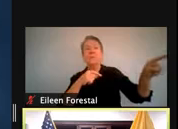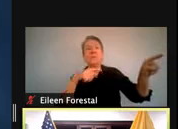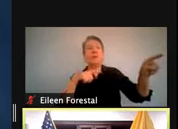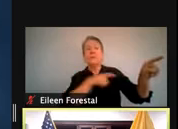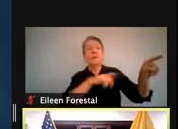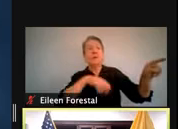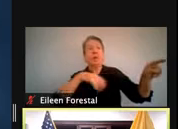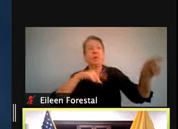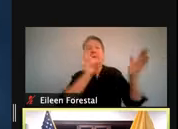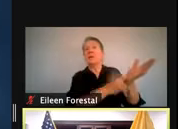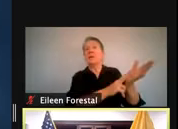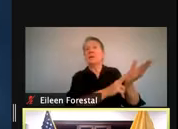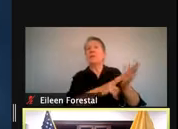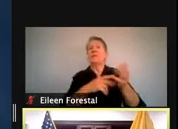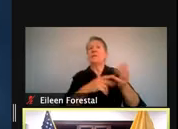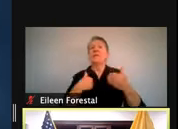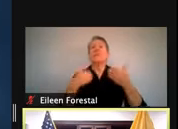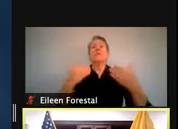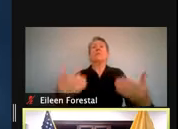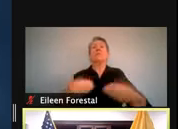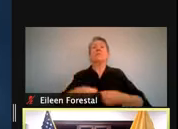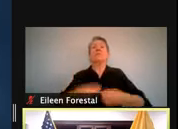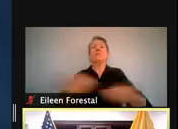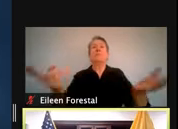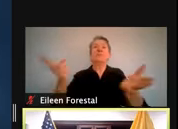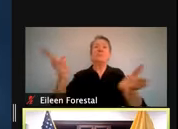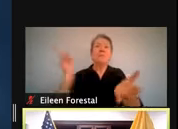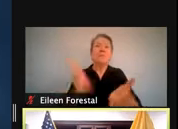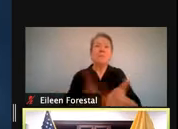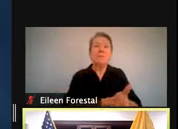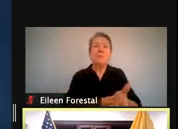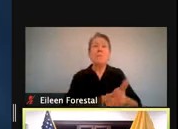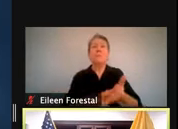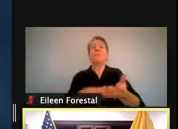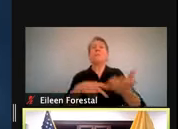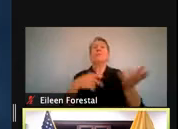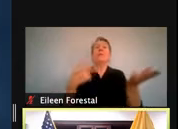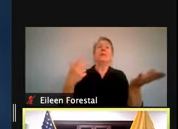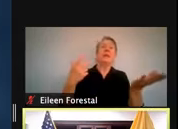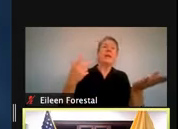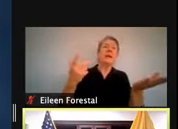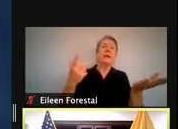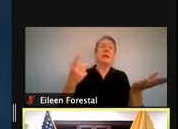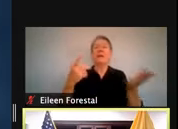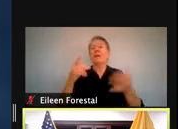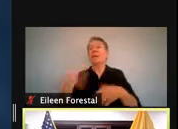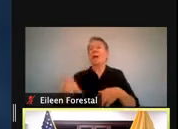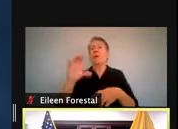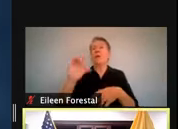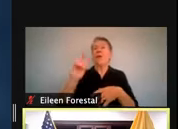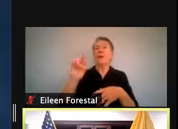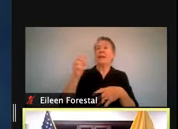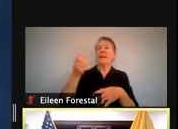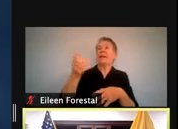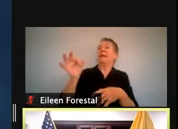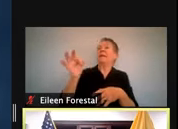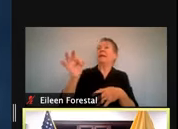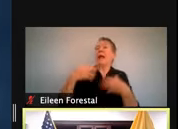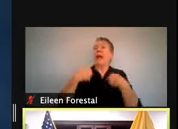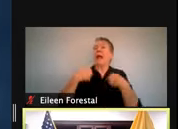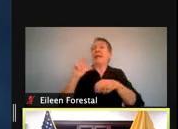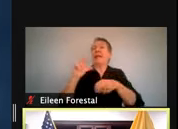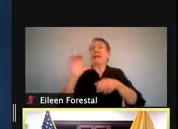forward comprehensive COVID-19 health and safety standards. But as in so many cases, where Washington doesn't lead,